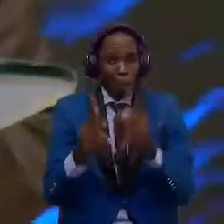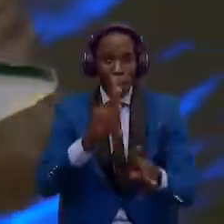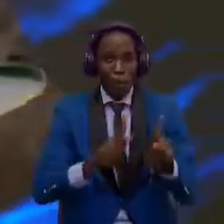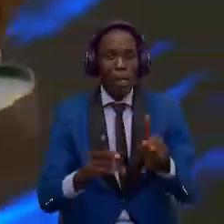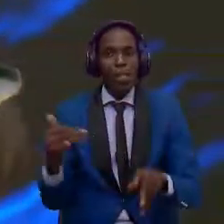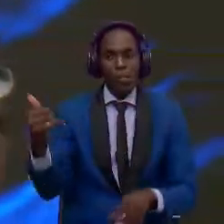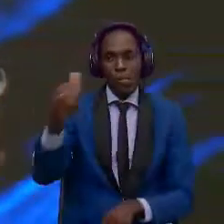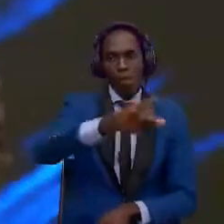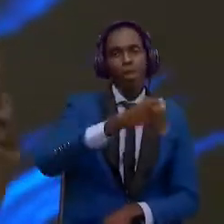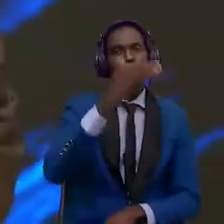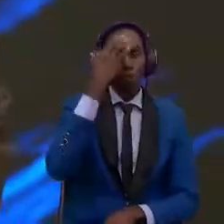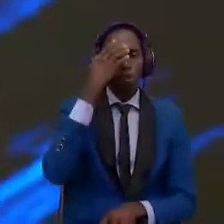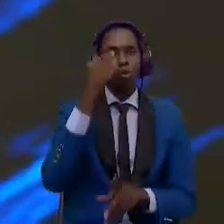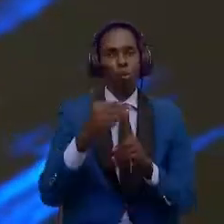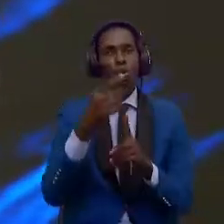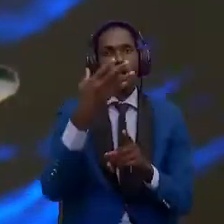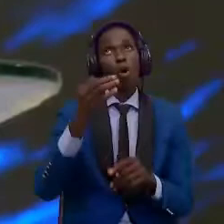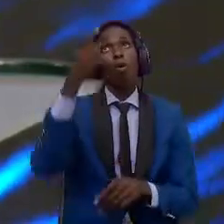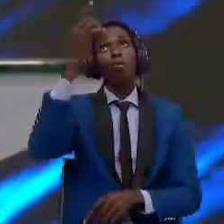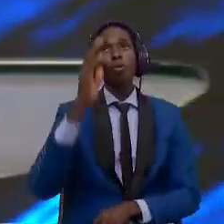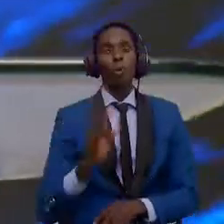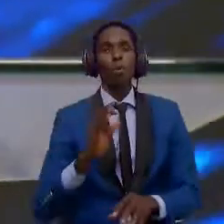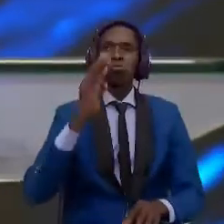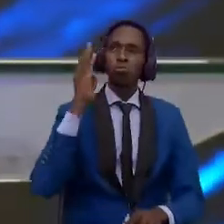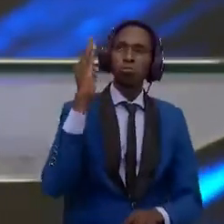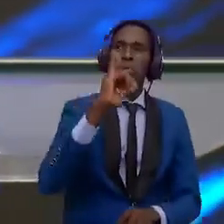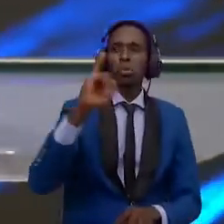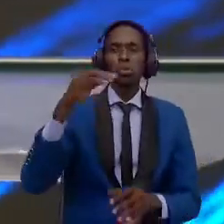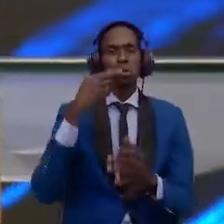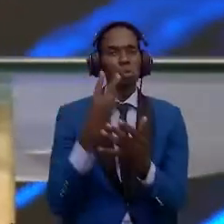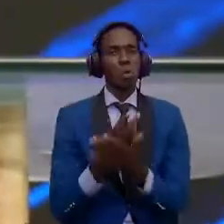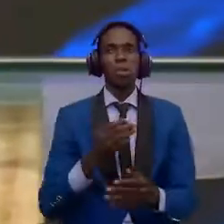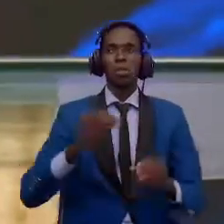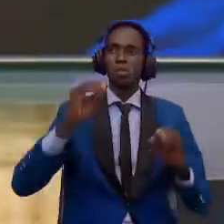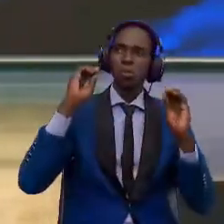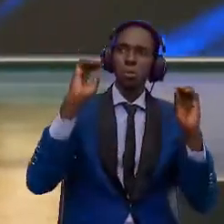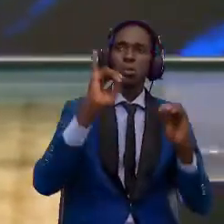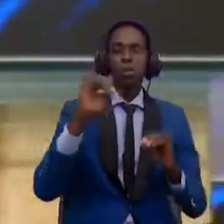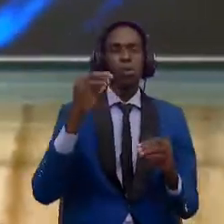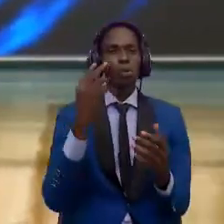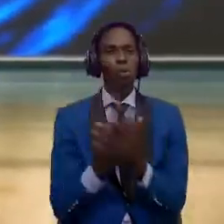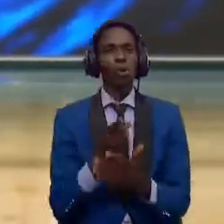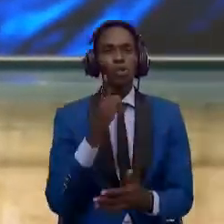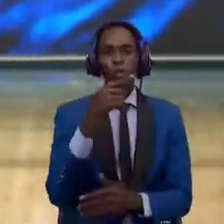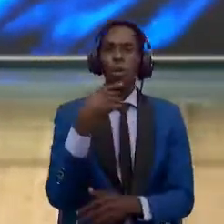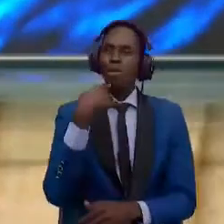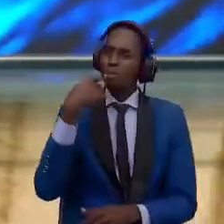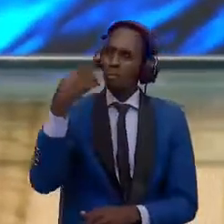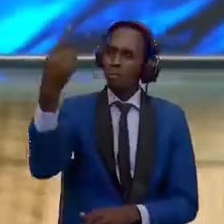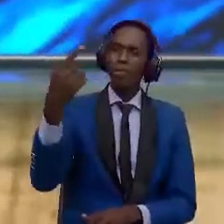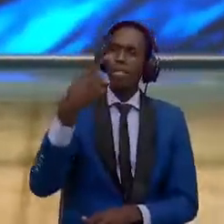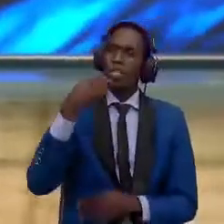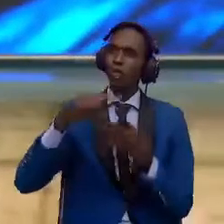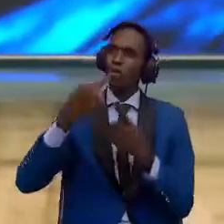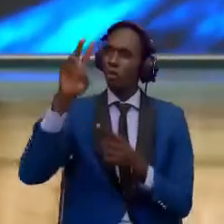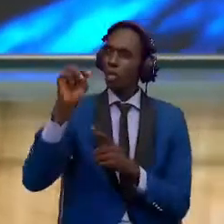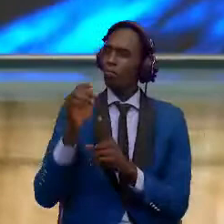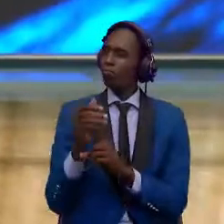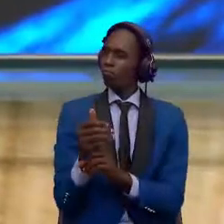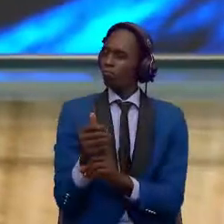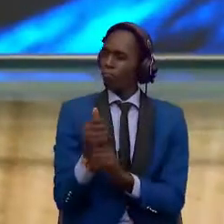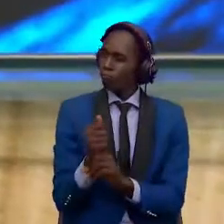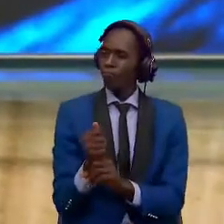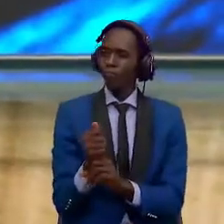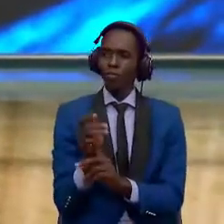God, and they're doing well, and they're preaching well, and they're ministering well, and then you are telling them, hold fast the sound,